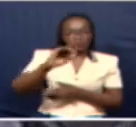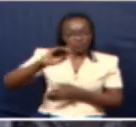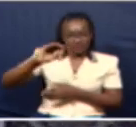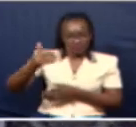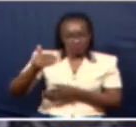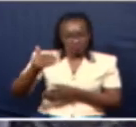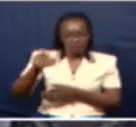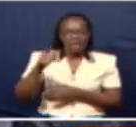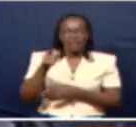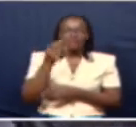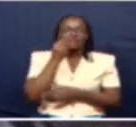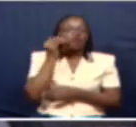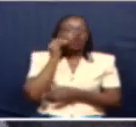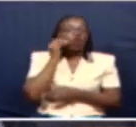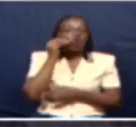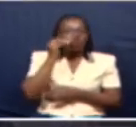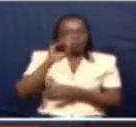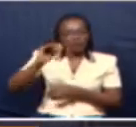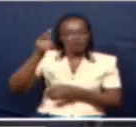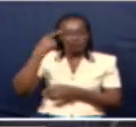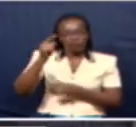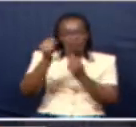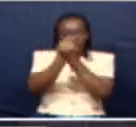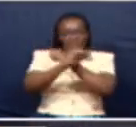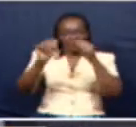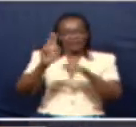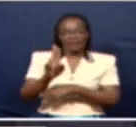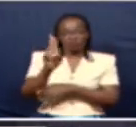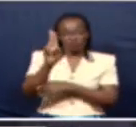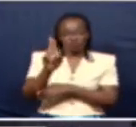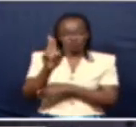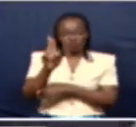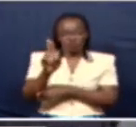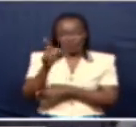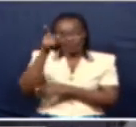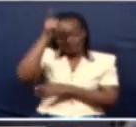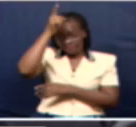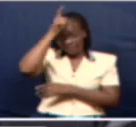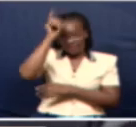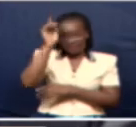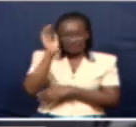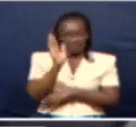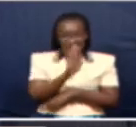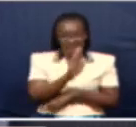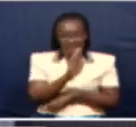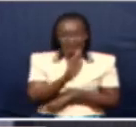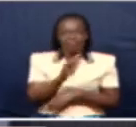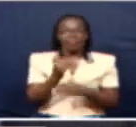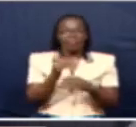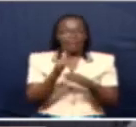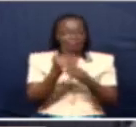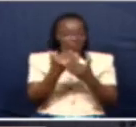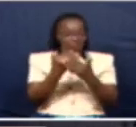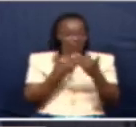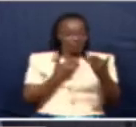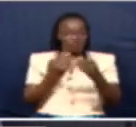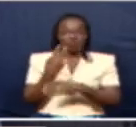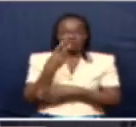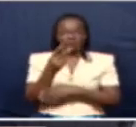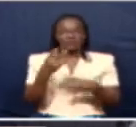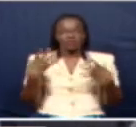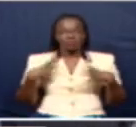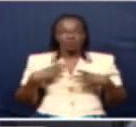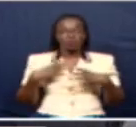the president-elect, that is President Uhuru Kenyatta. And from here earlier on, there were jubilations following Wafula